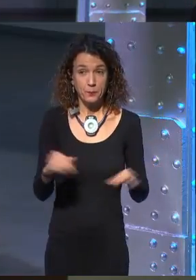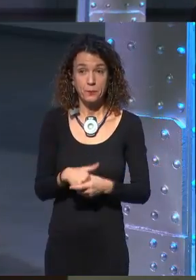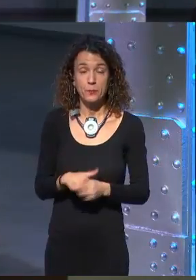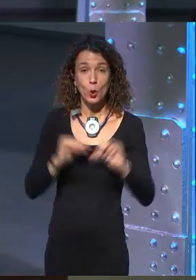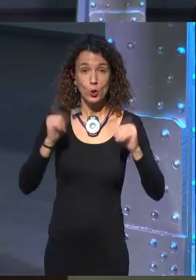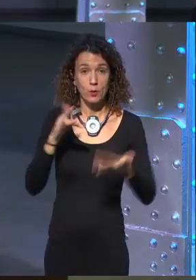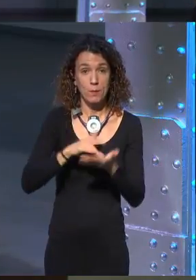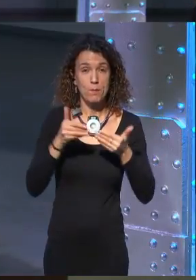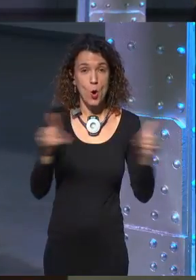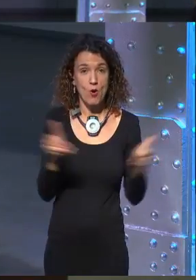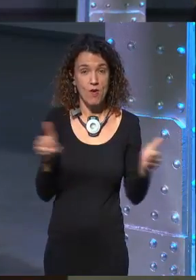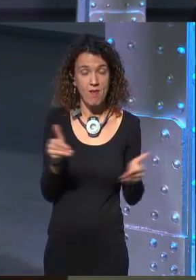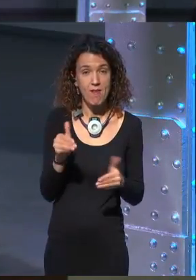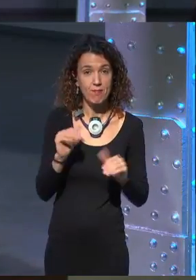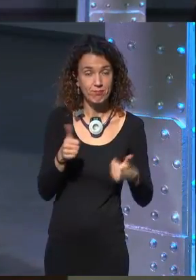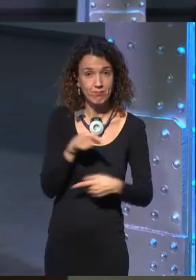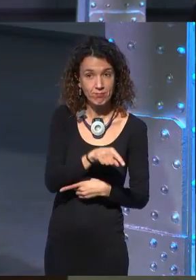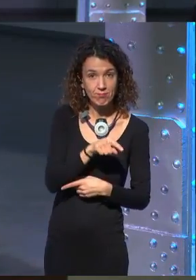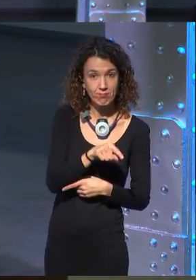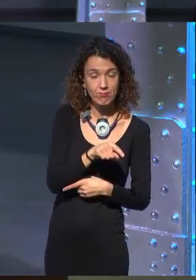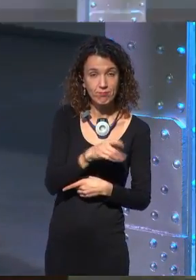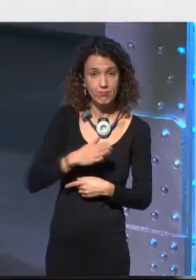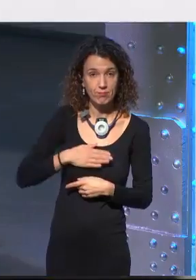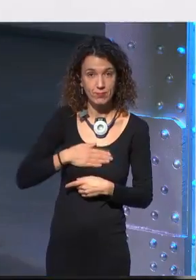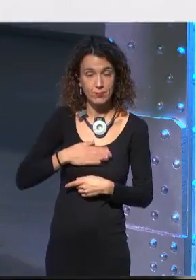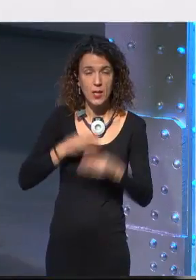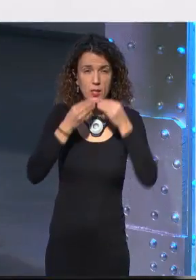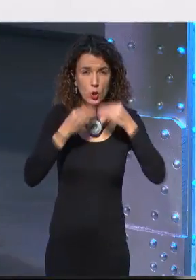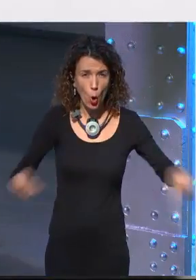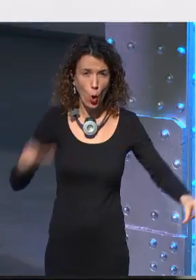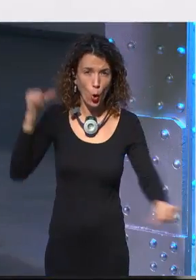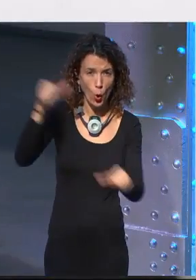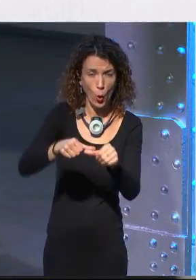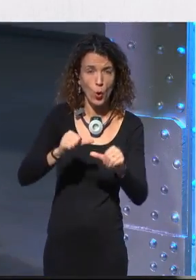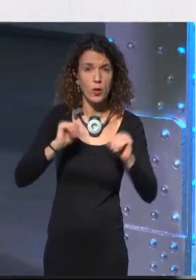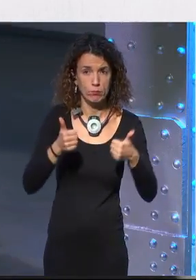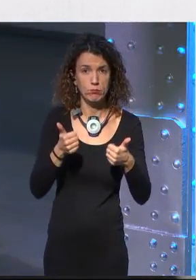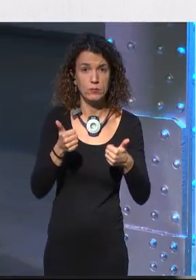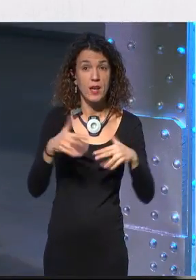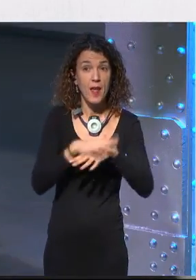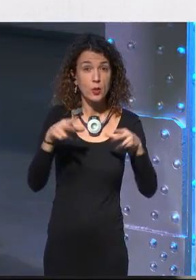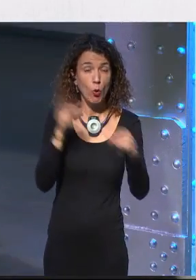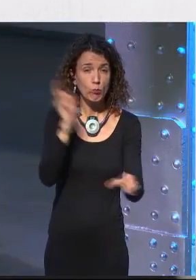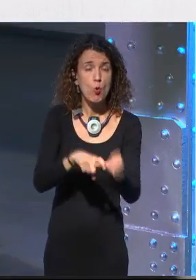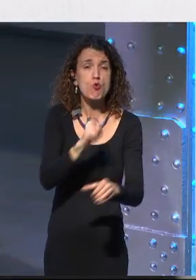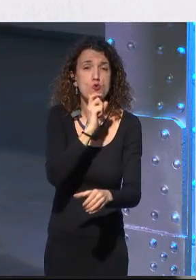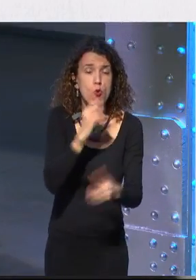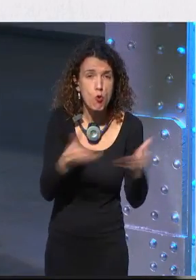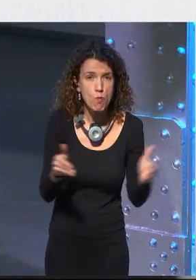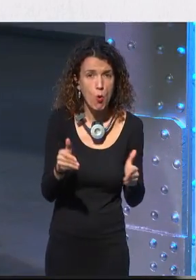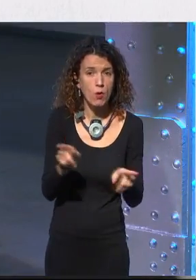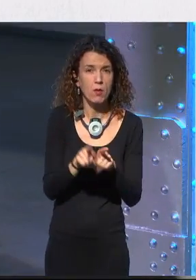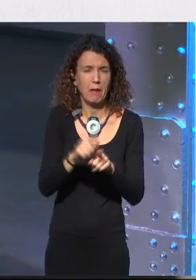Okay, so I'm going to jump in with a story of my personal growth into social media. And I know what you're thinking already. What's this old guy up here doing talking about social